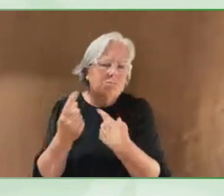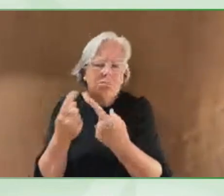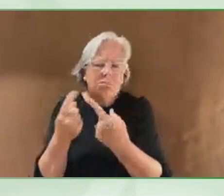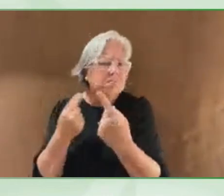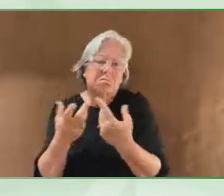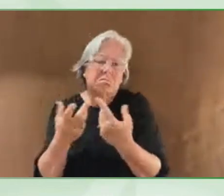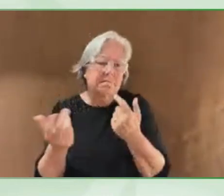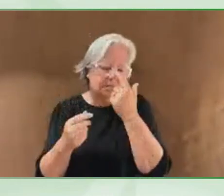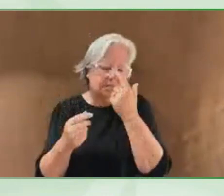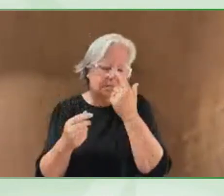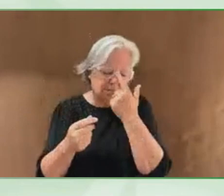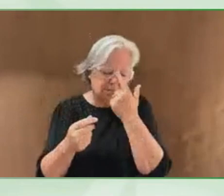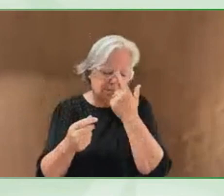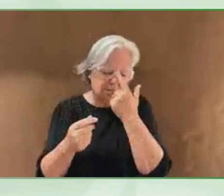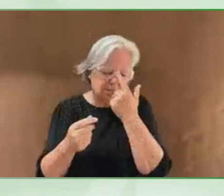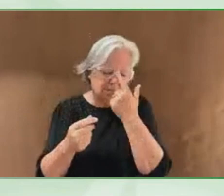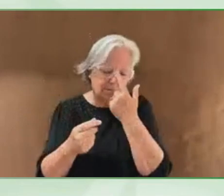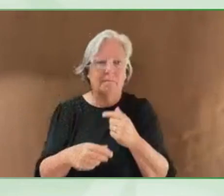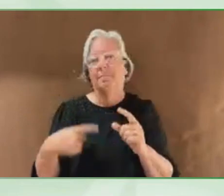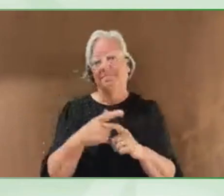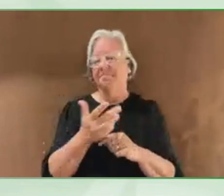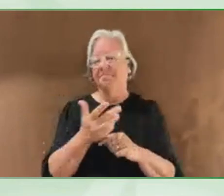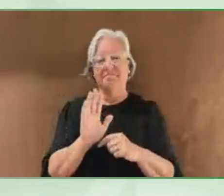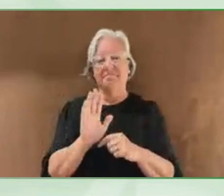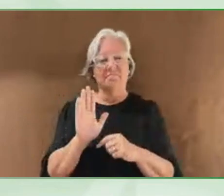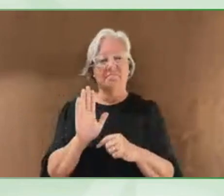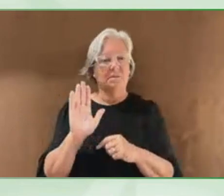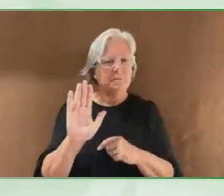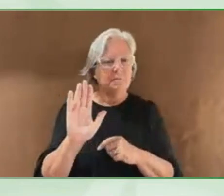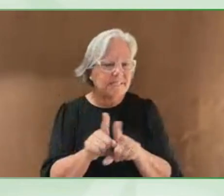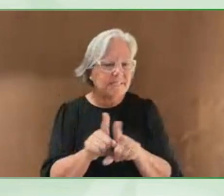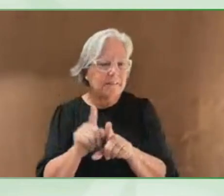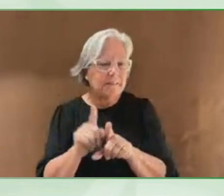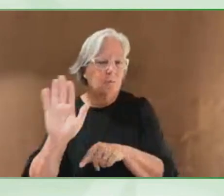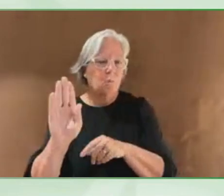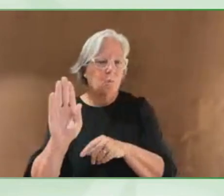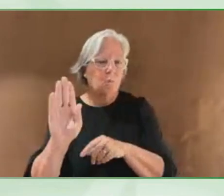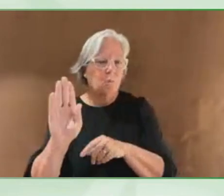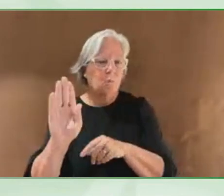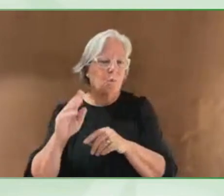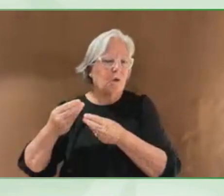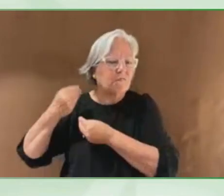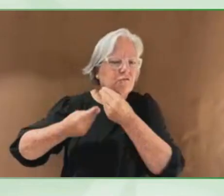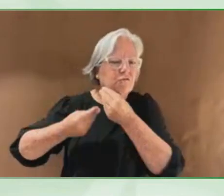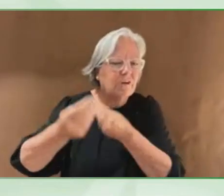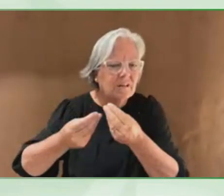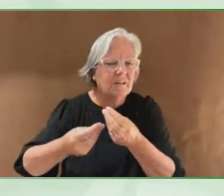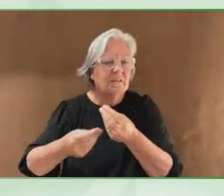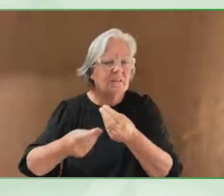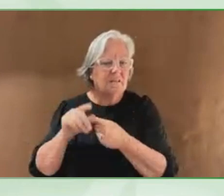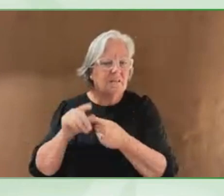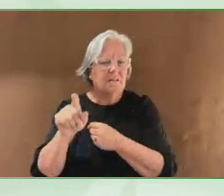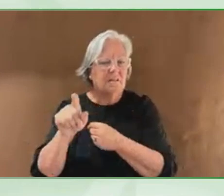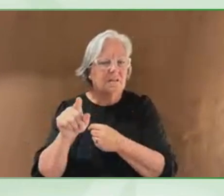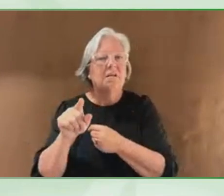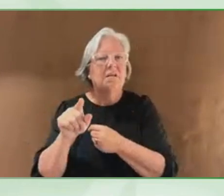like Your Generation Valuable, reverse mentoring initiative, and we actually had our CEO being reverse mentored